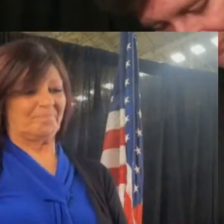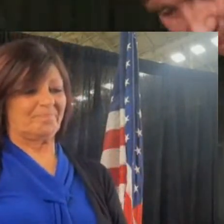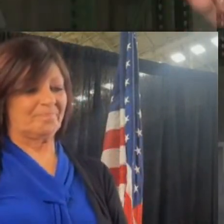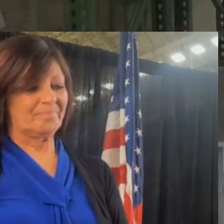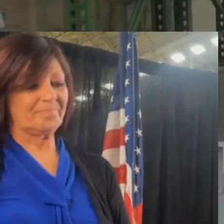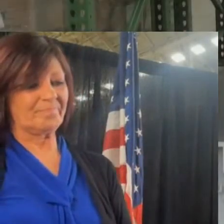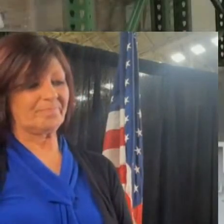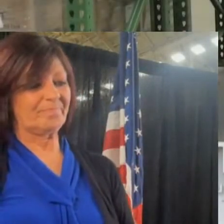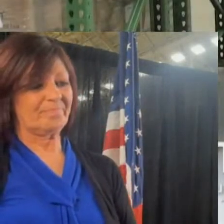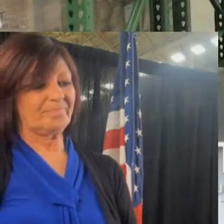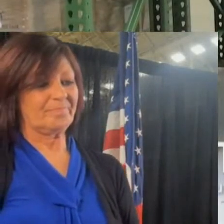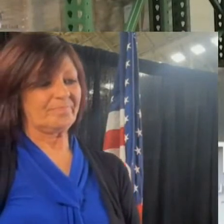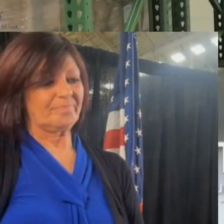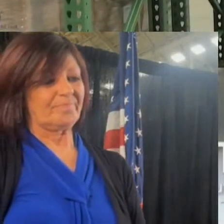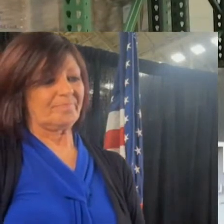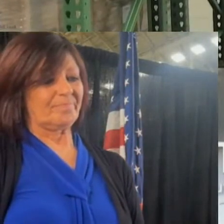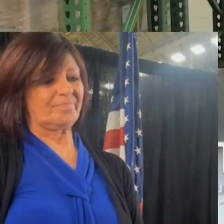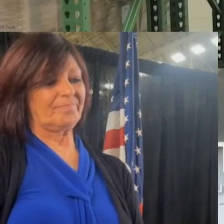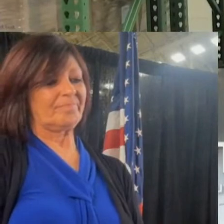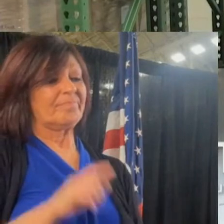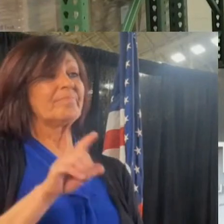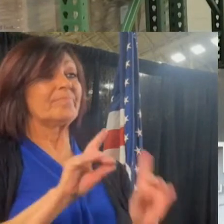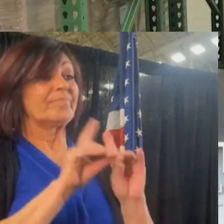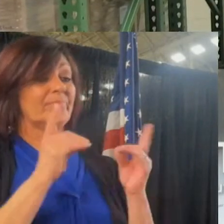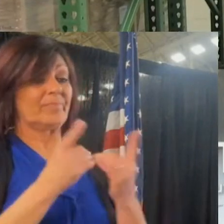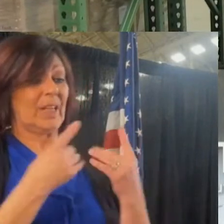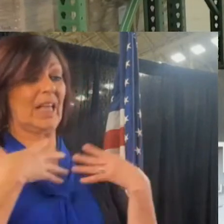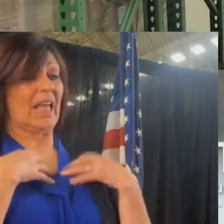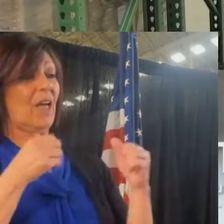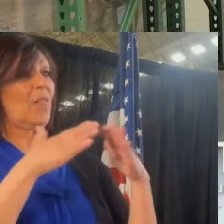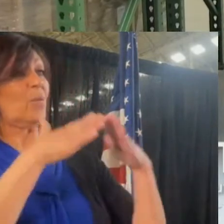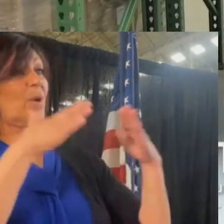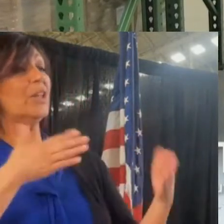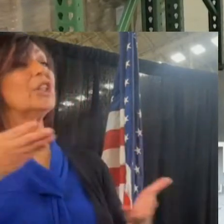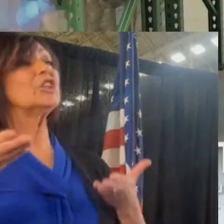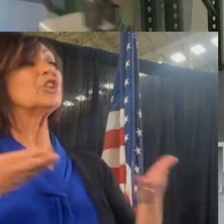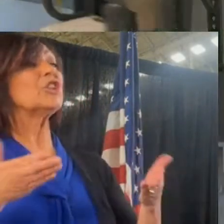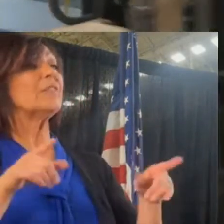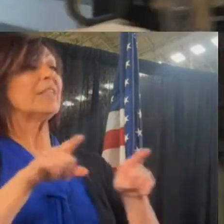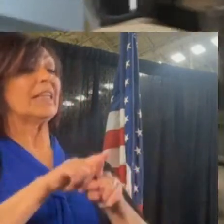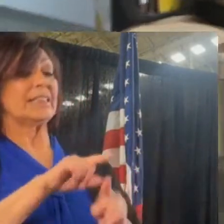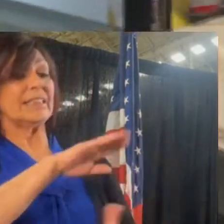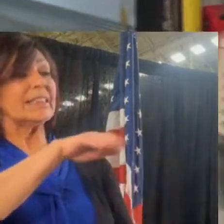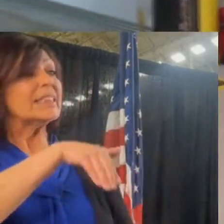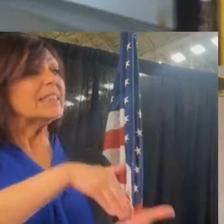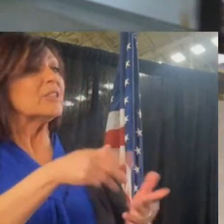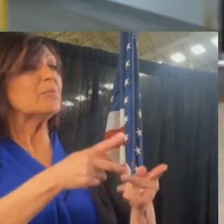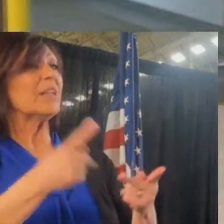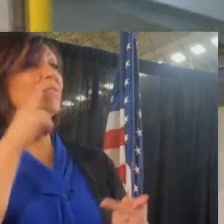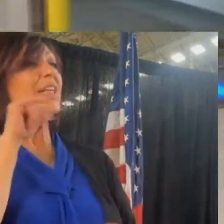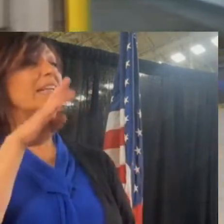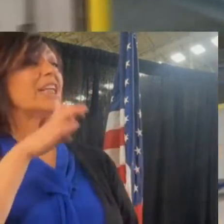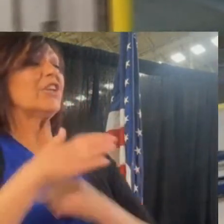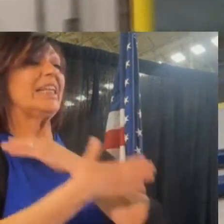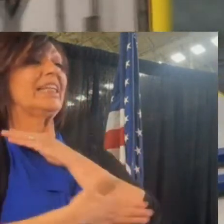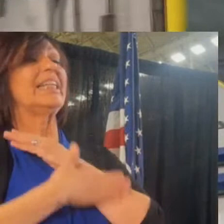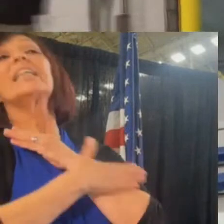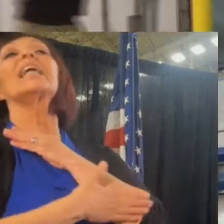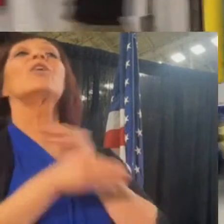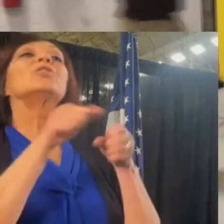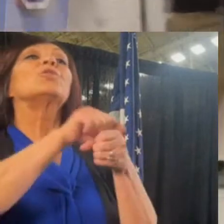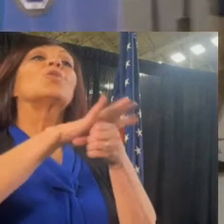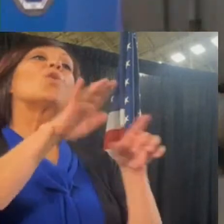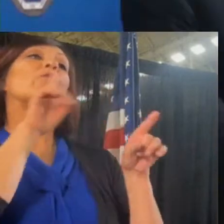I'm here at the Erie County Department of Health warehouse that served as the central hub for Erie County's COVID-19